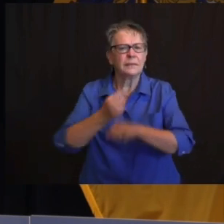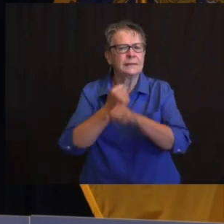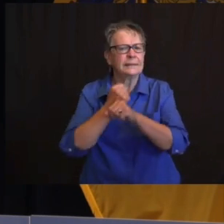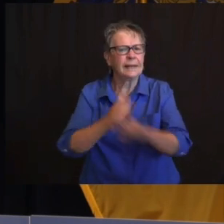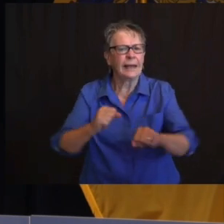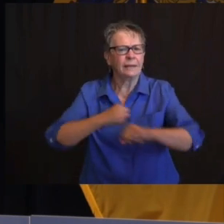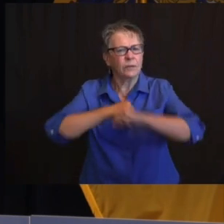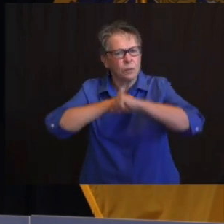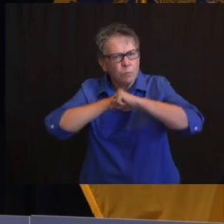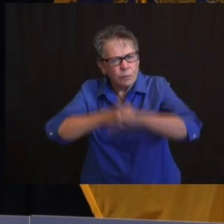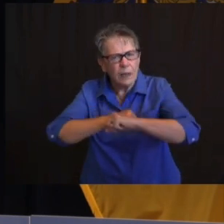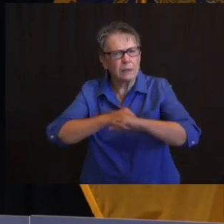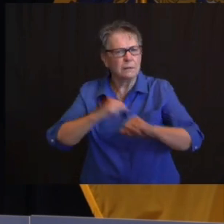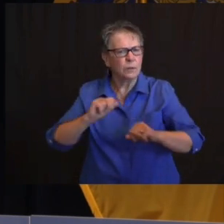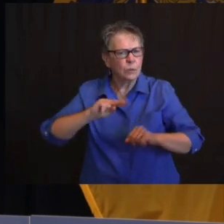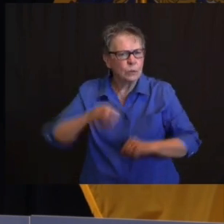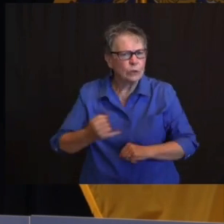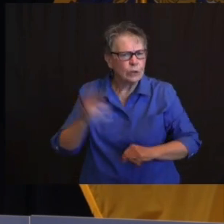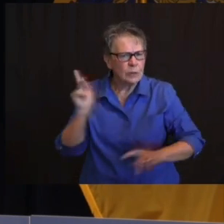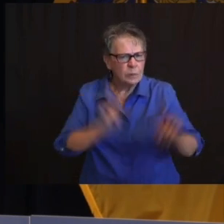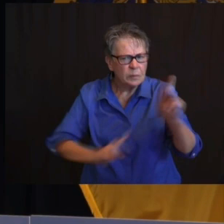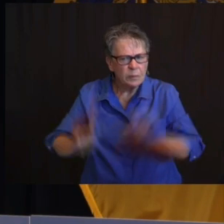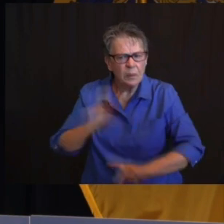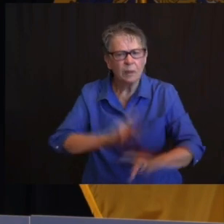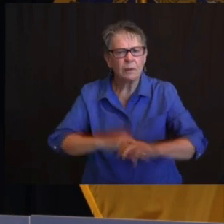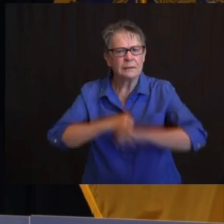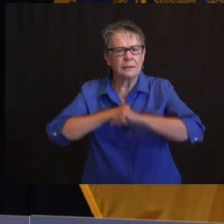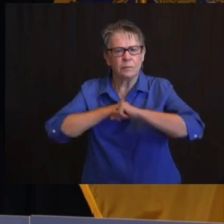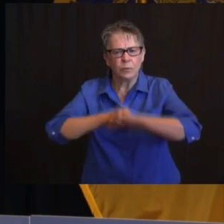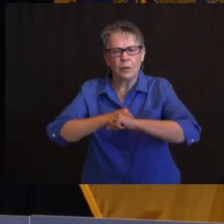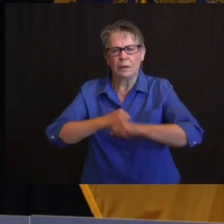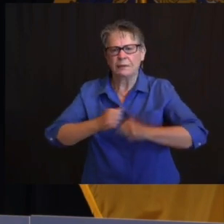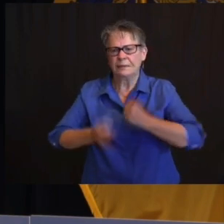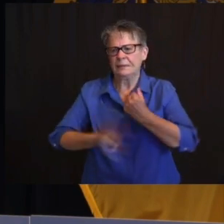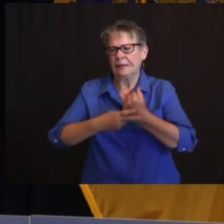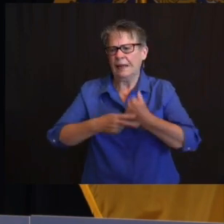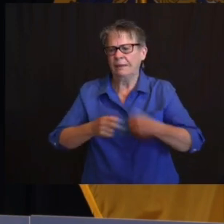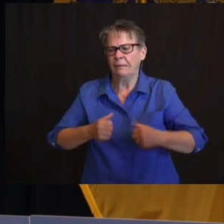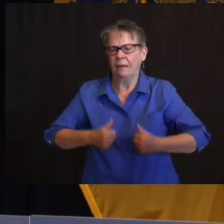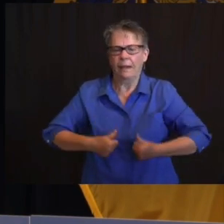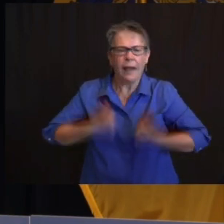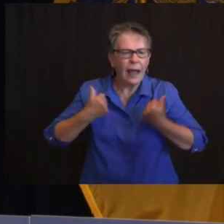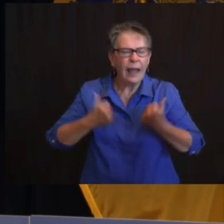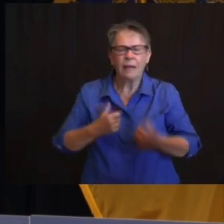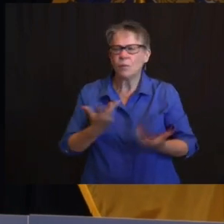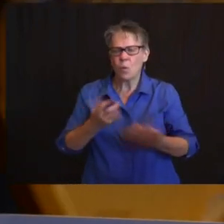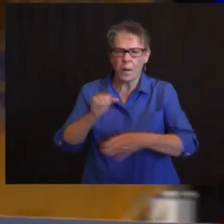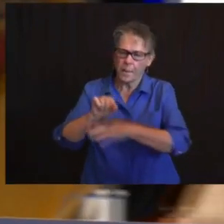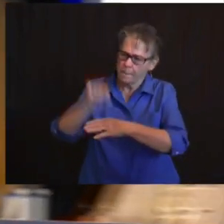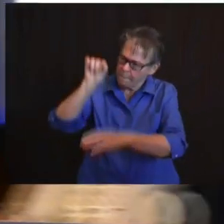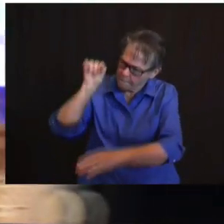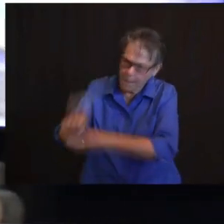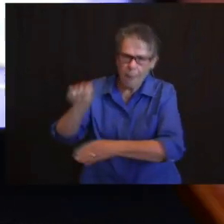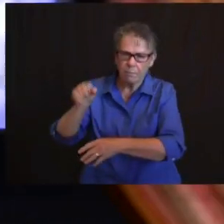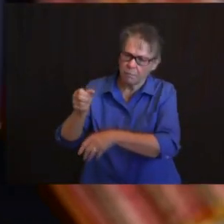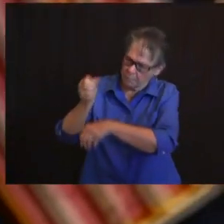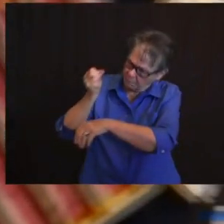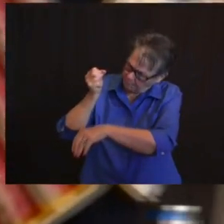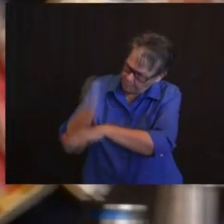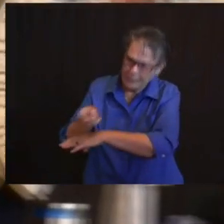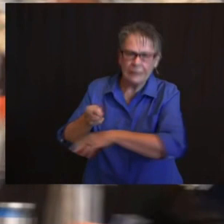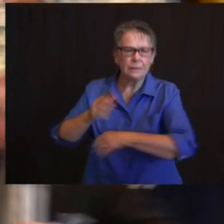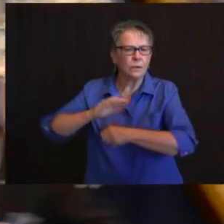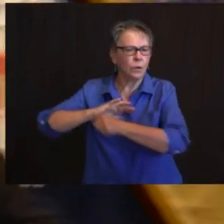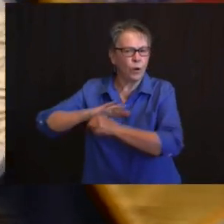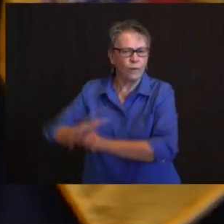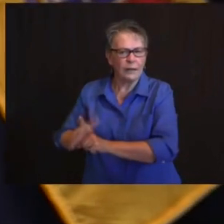lives and to help New Jersey get through this crisis. And we will. Thank you. Deandra, so impressive. Thank